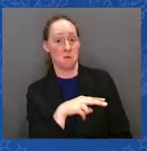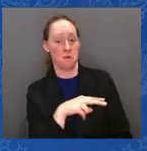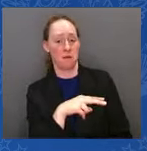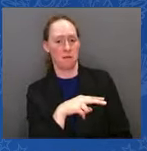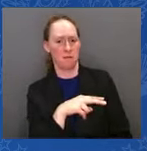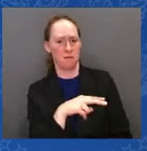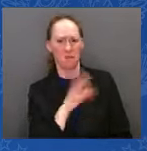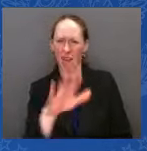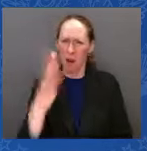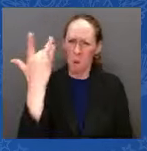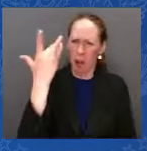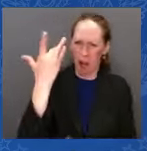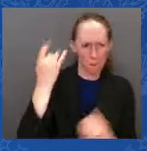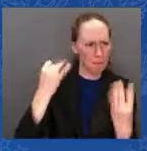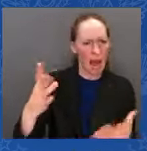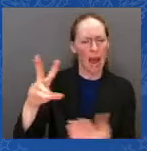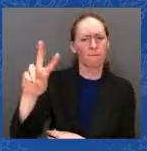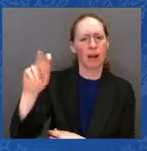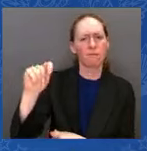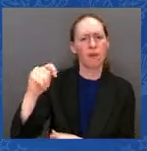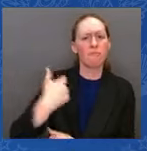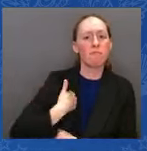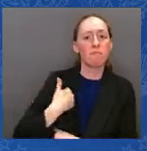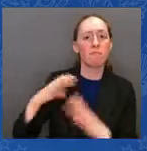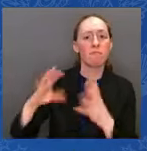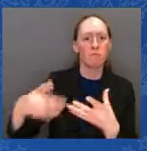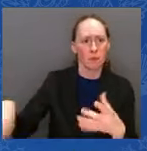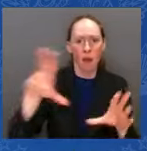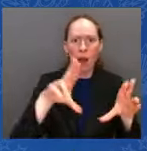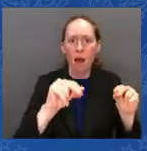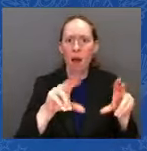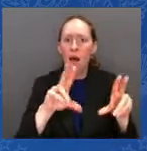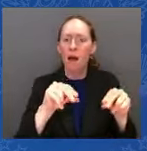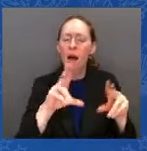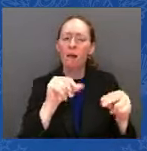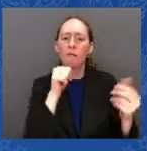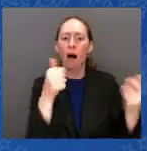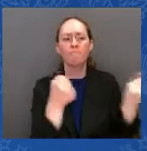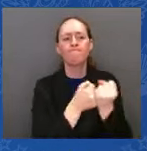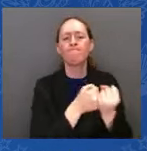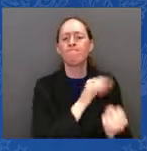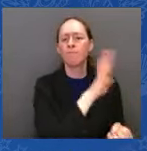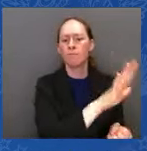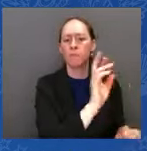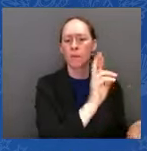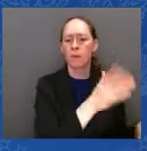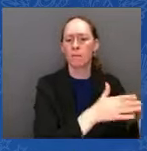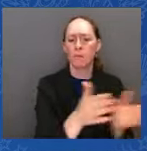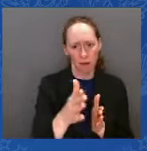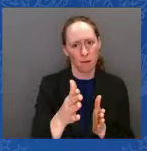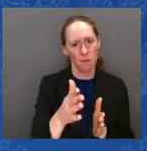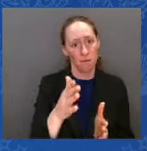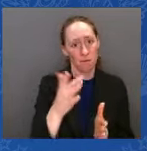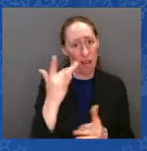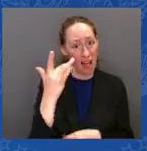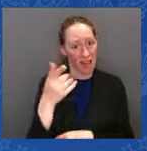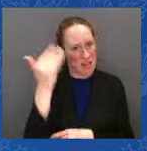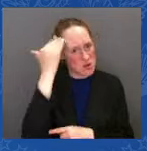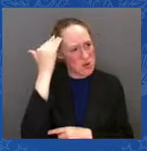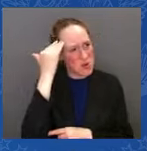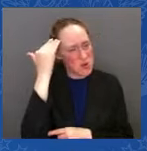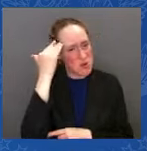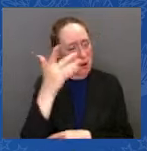have they spoken out in opposition to the Republican proposal? They're not all Democrats. They know what's going to happen. Folks, that's a